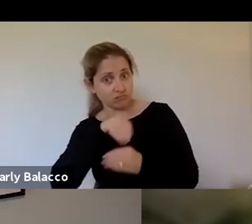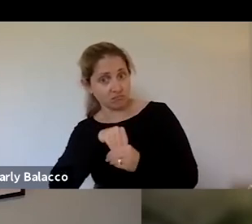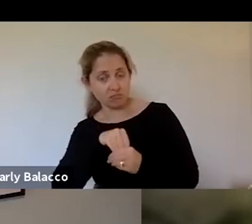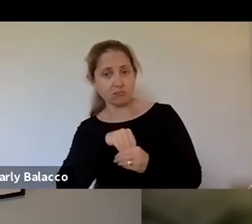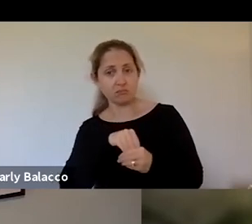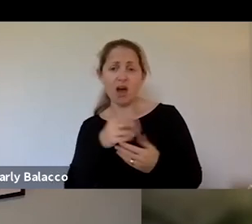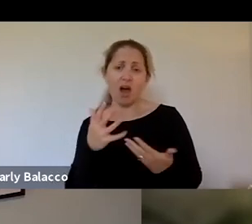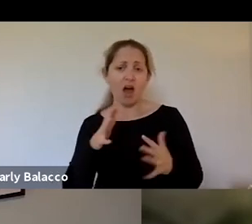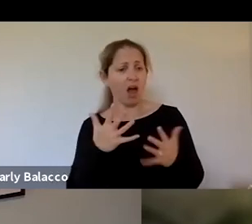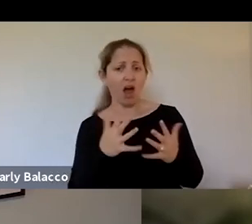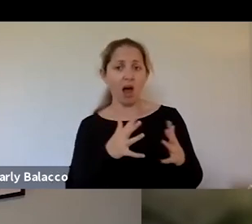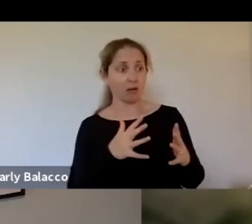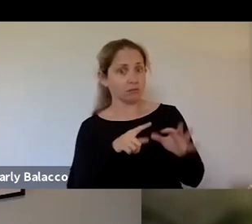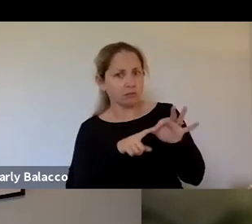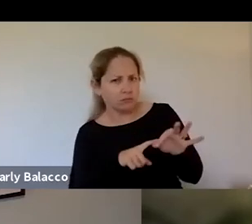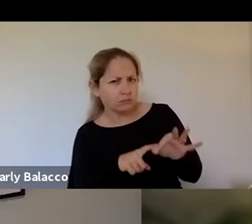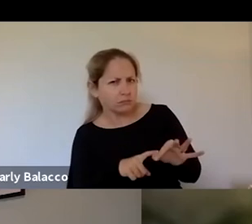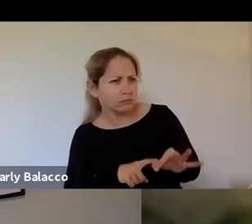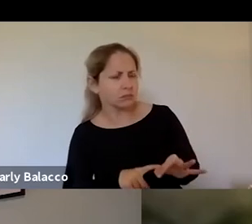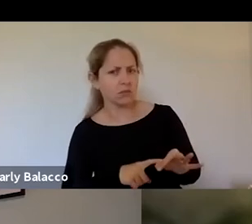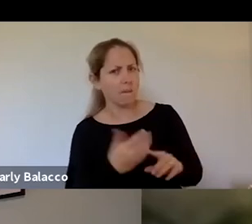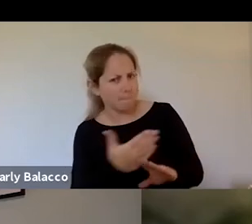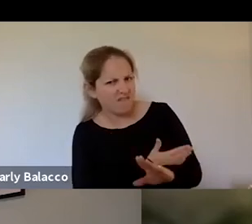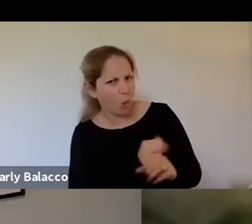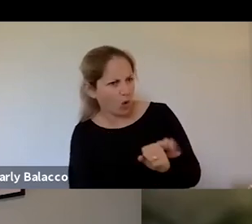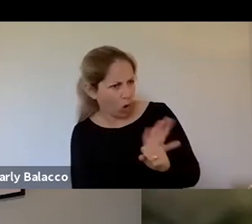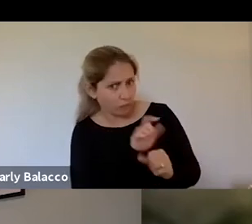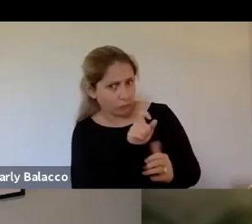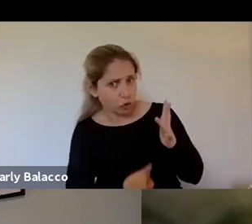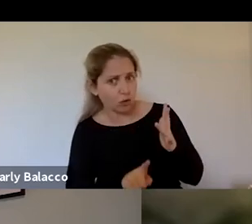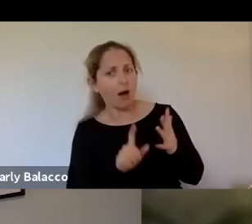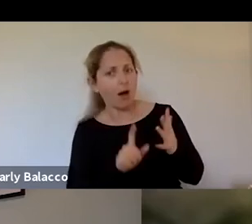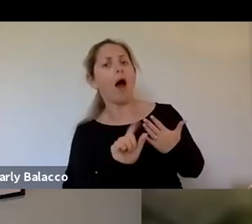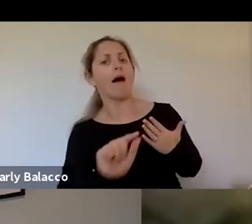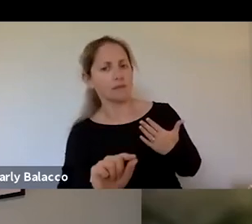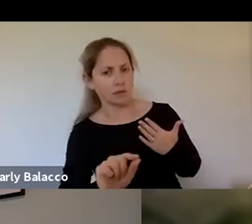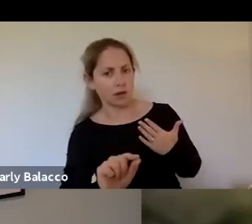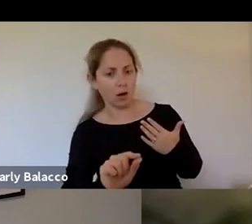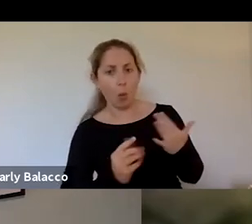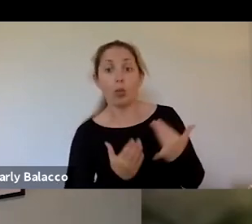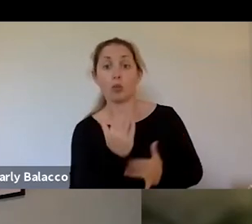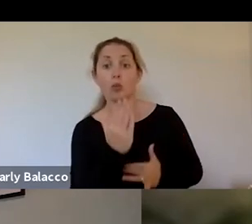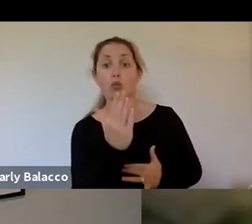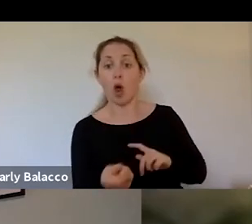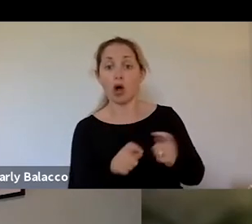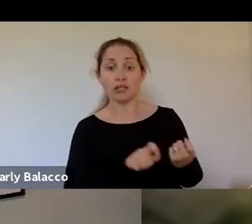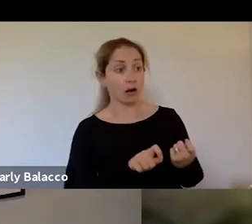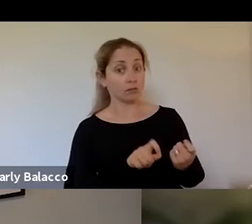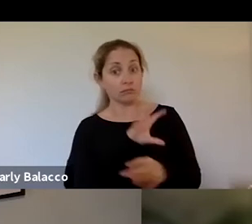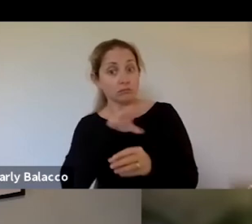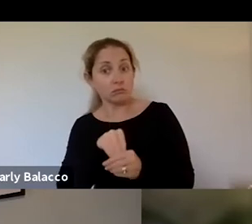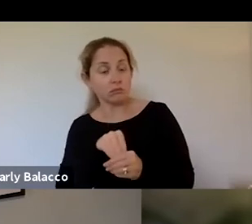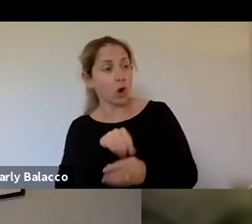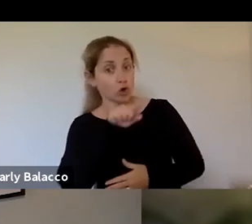ask very simple questions, you know, before COVID, what was your experience? Then, you know, what happened during COVID? And do you